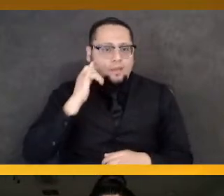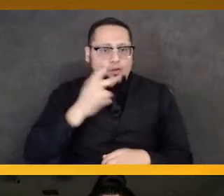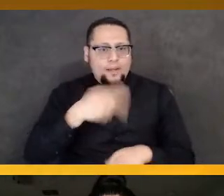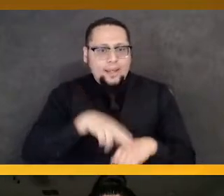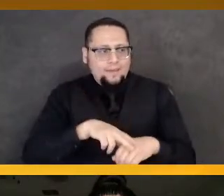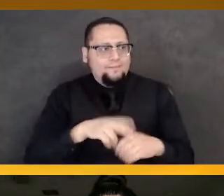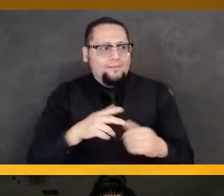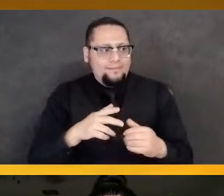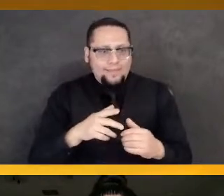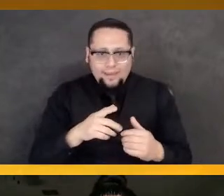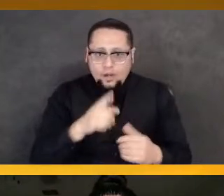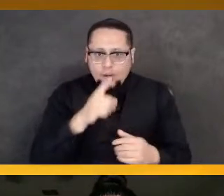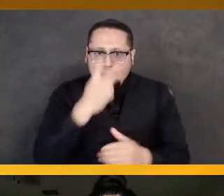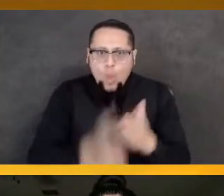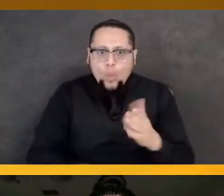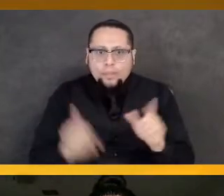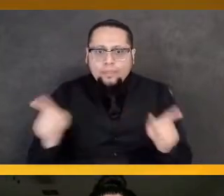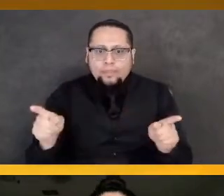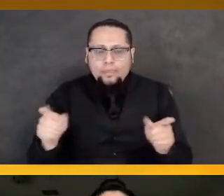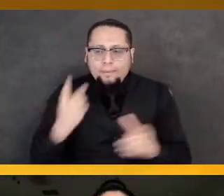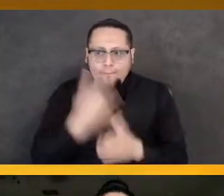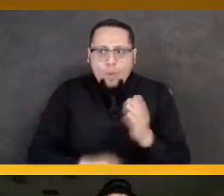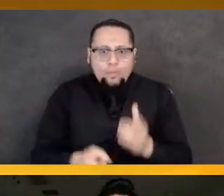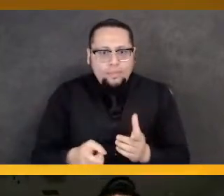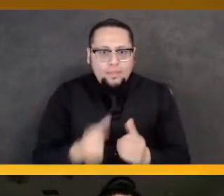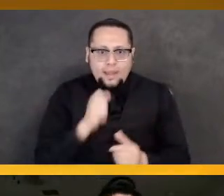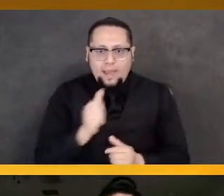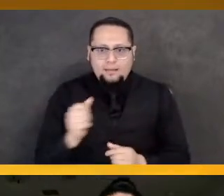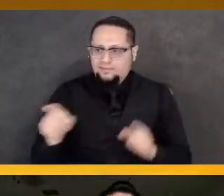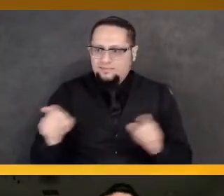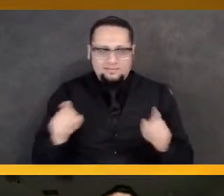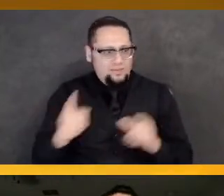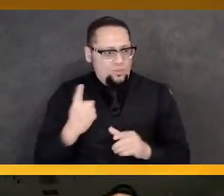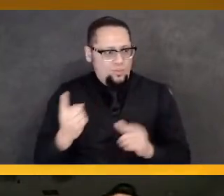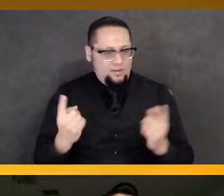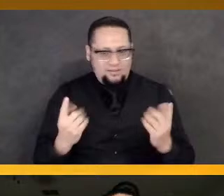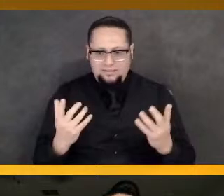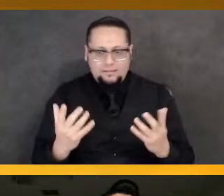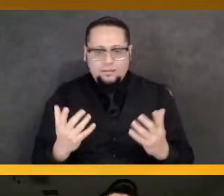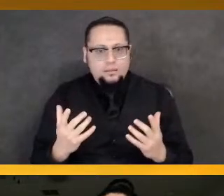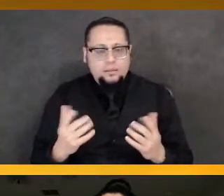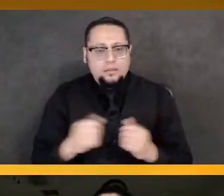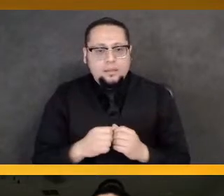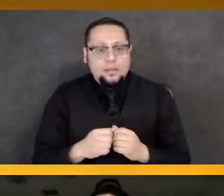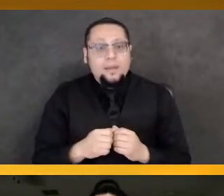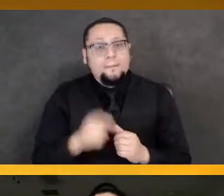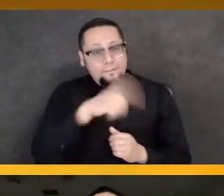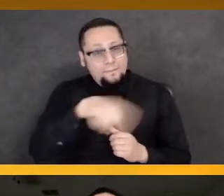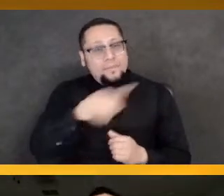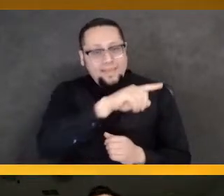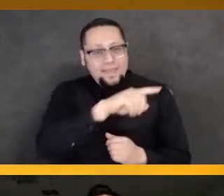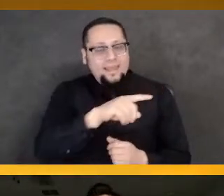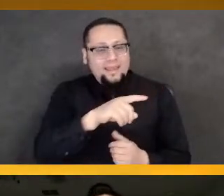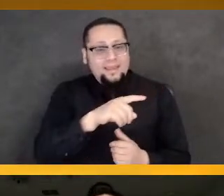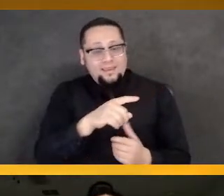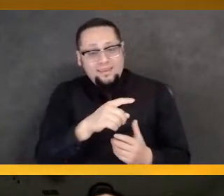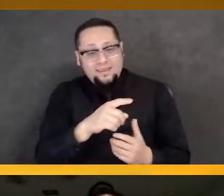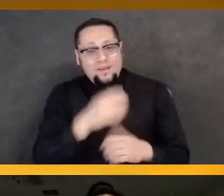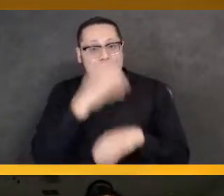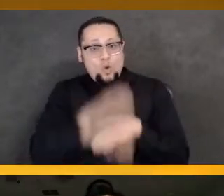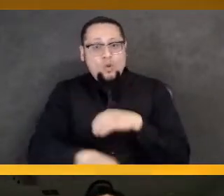both. That's how it, they were colonized just like us. They have the right to be